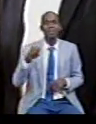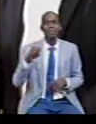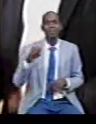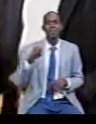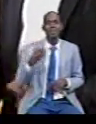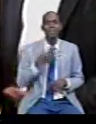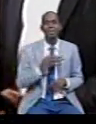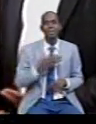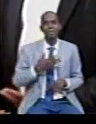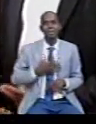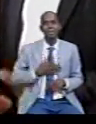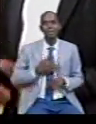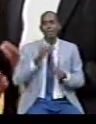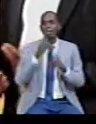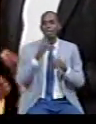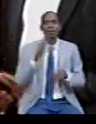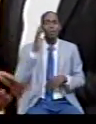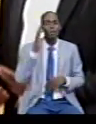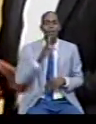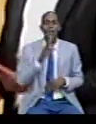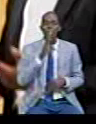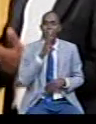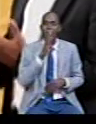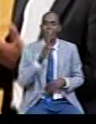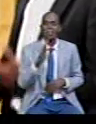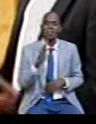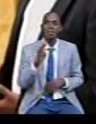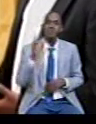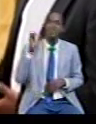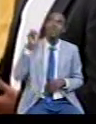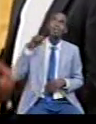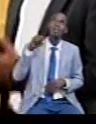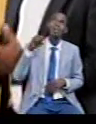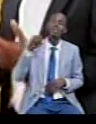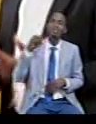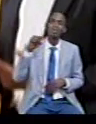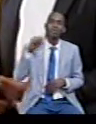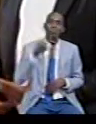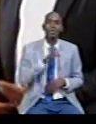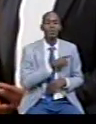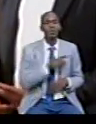And my answer will be yes,